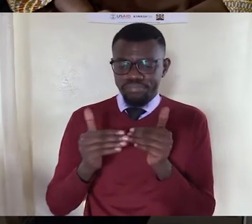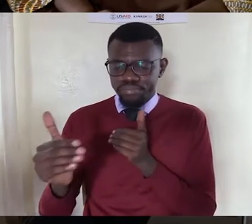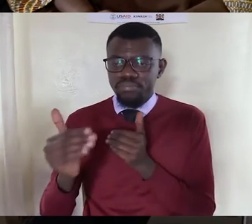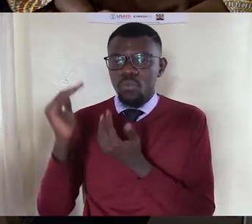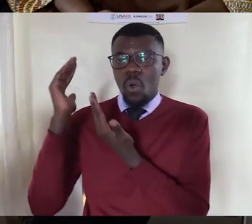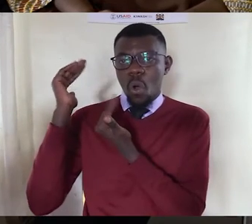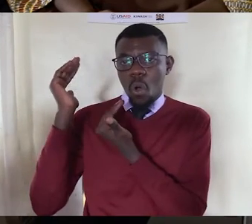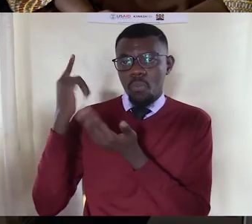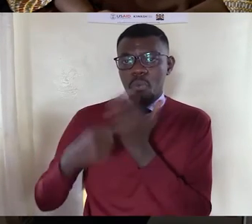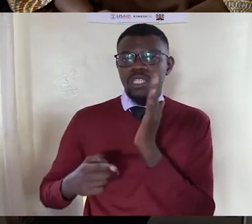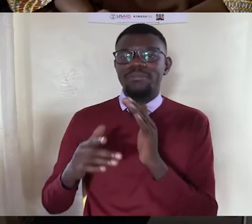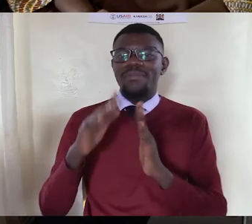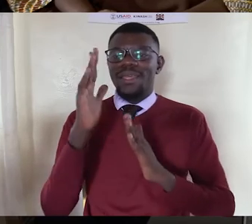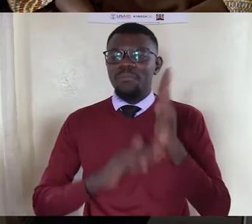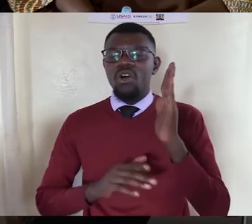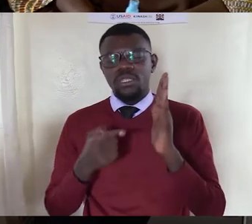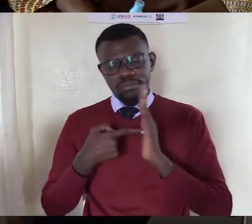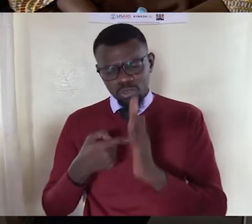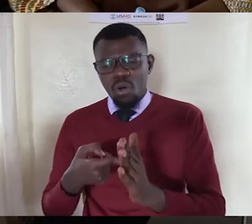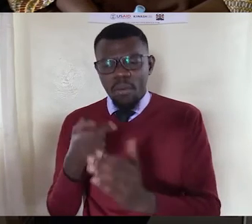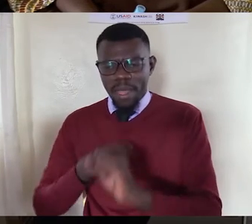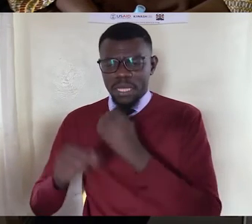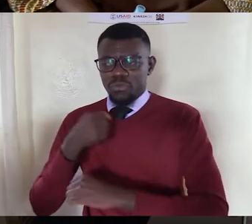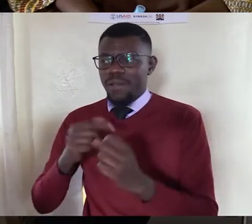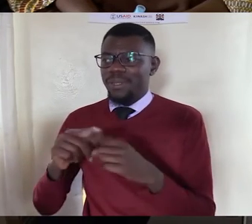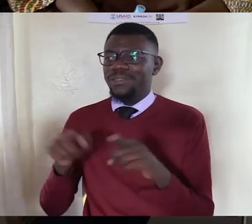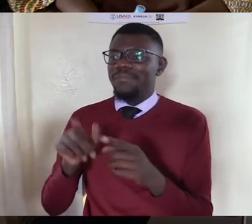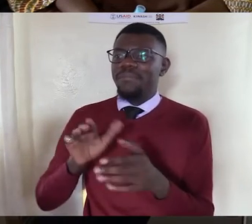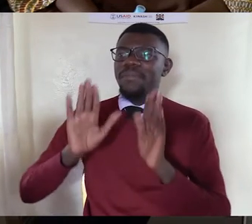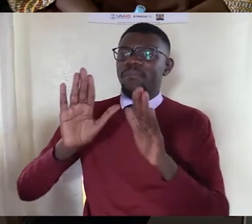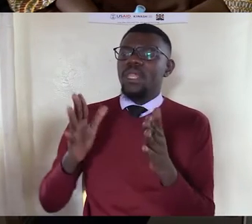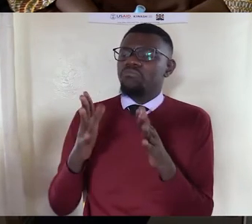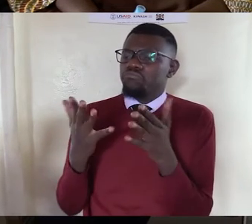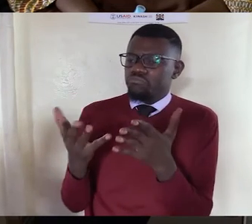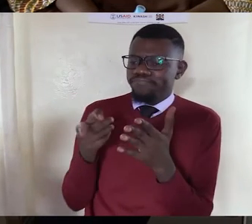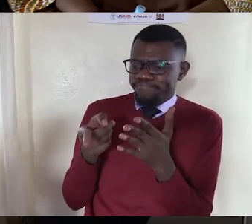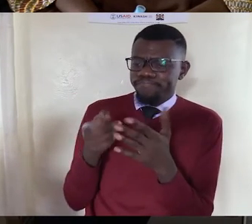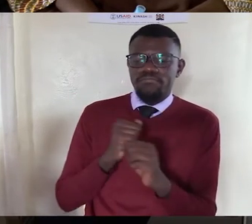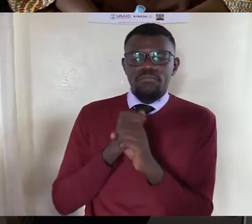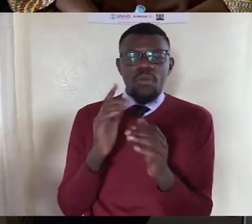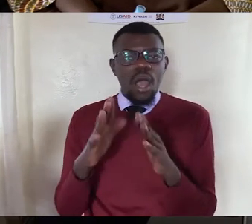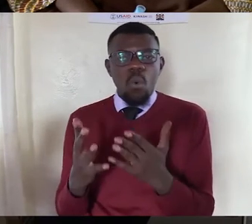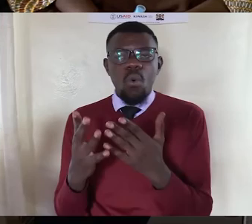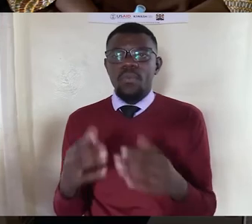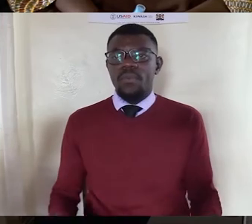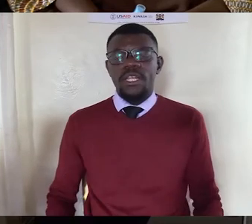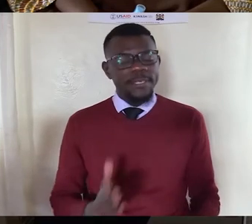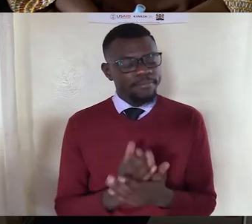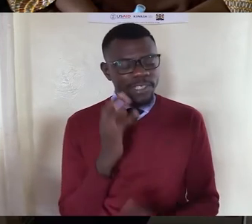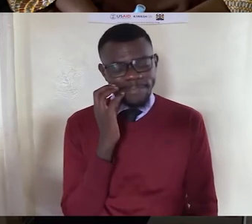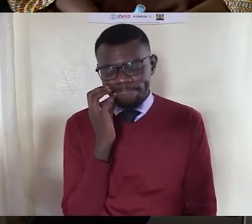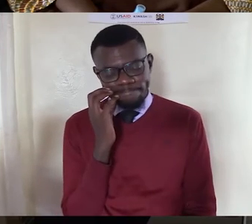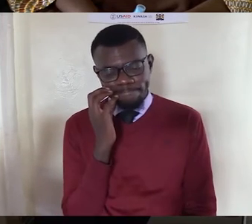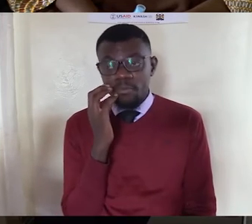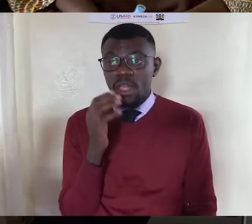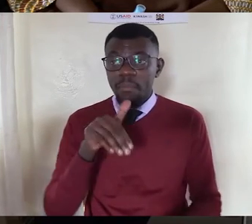that the report tells us that we need to act. But more importantly, how do we prevent it from happening? It's very sad that every other